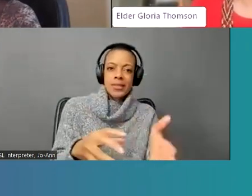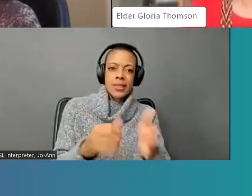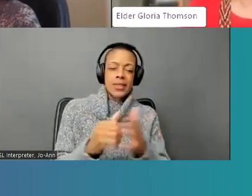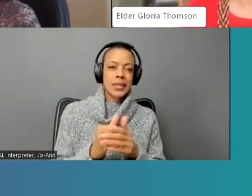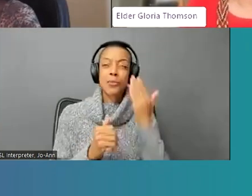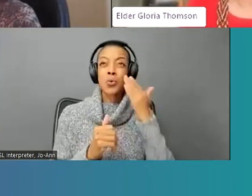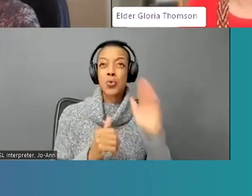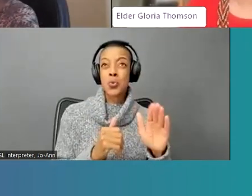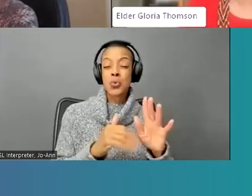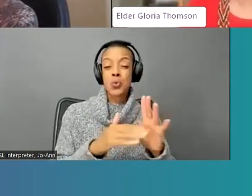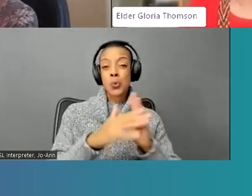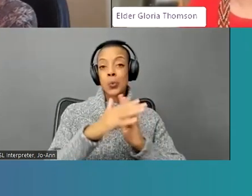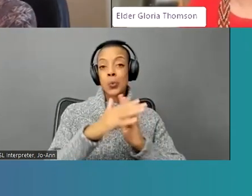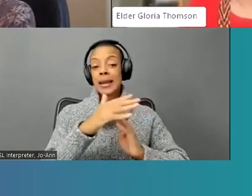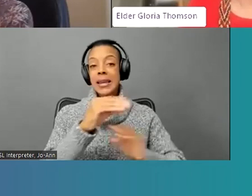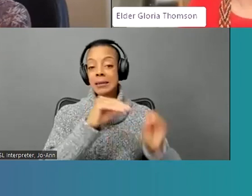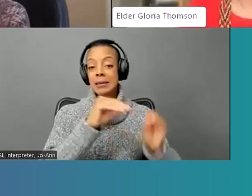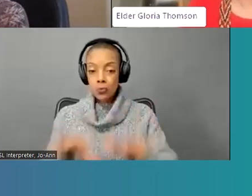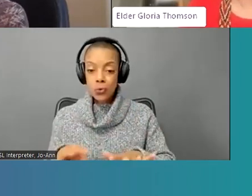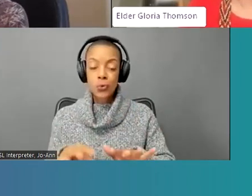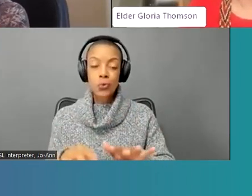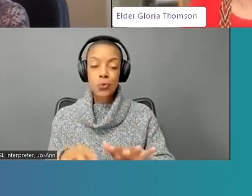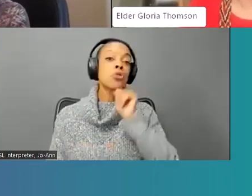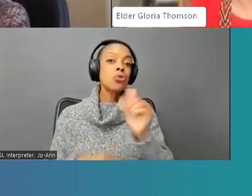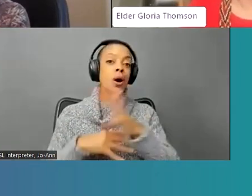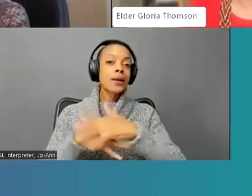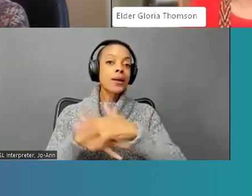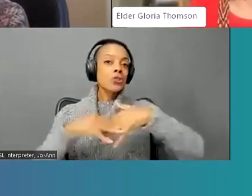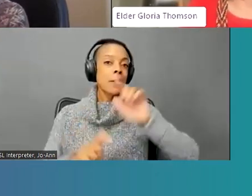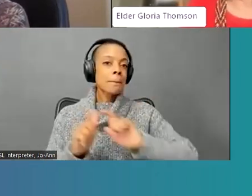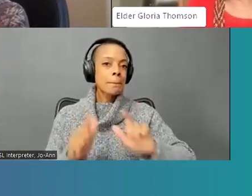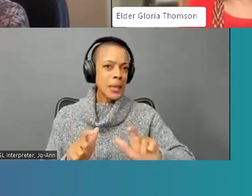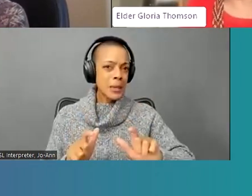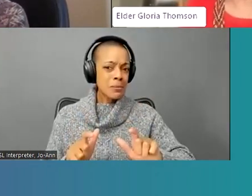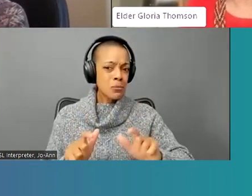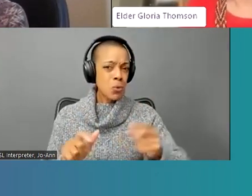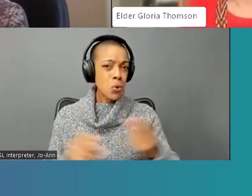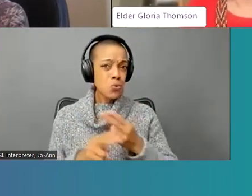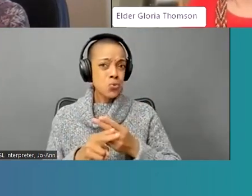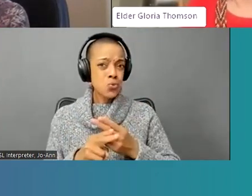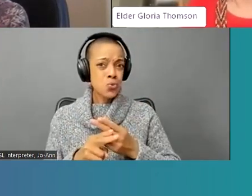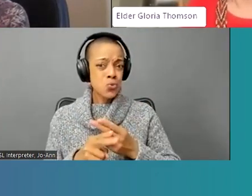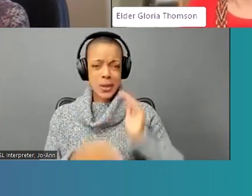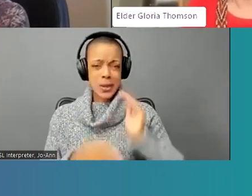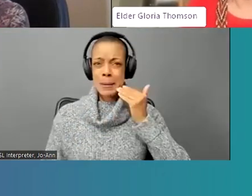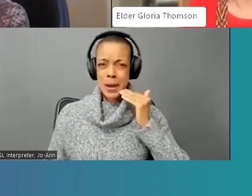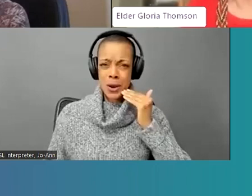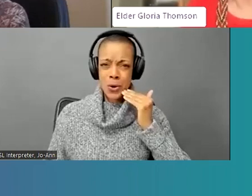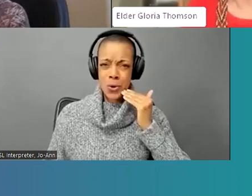or non-Indigenous people, that they should be offering tobacco to us, because